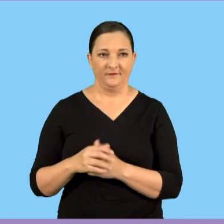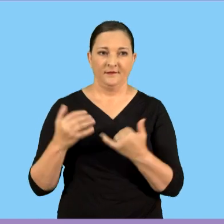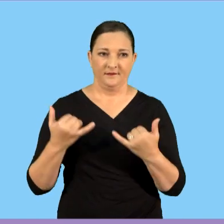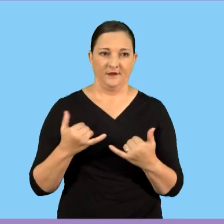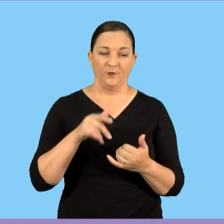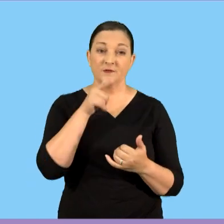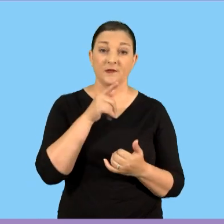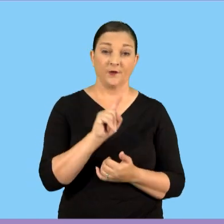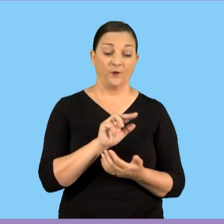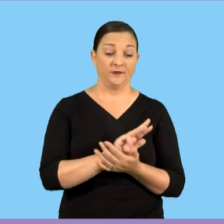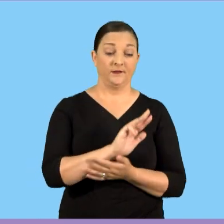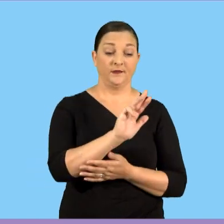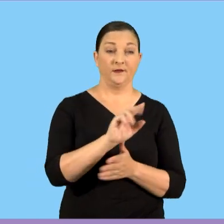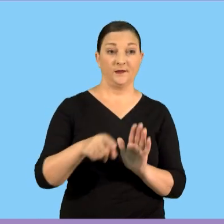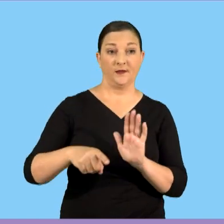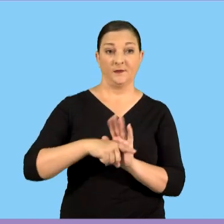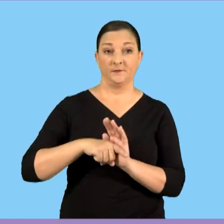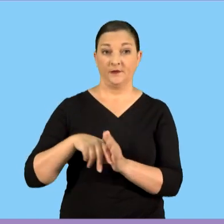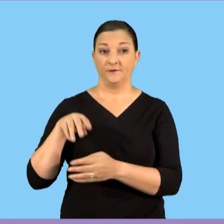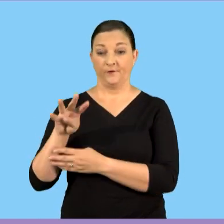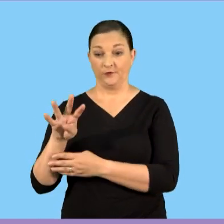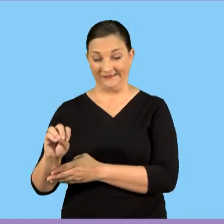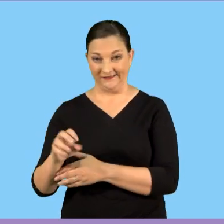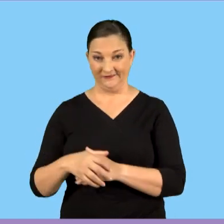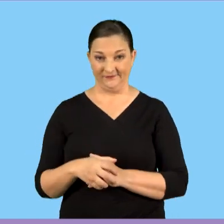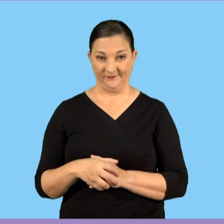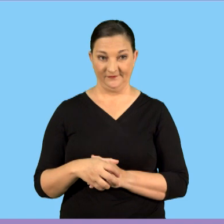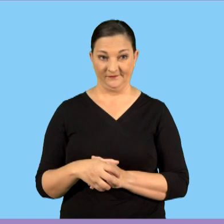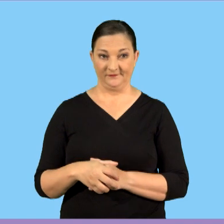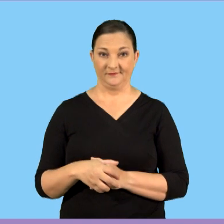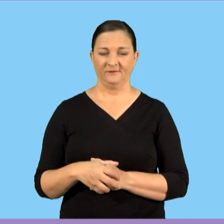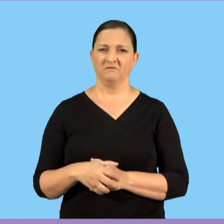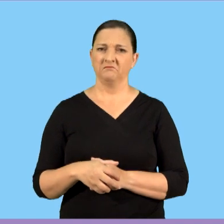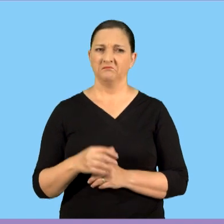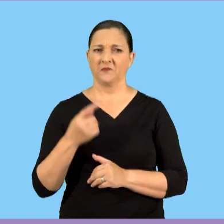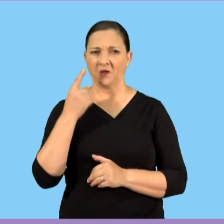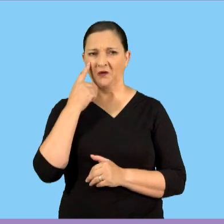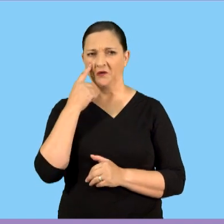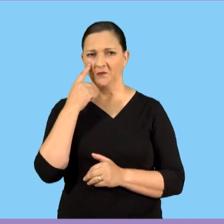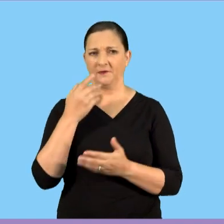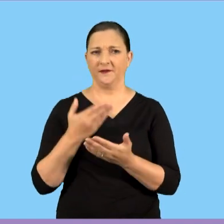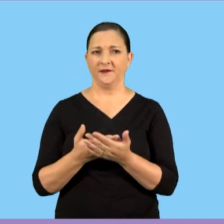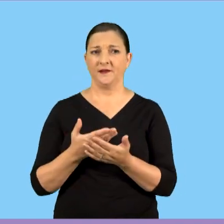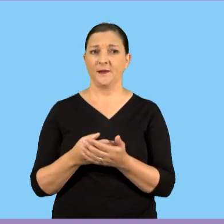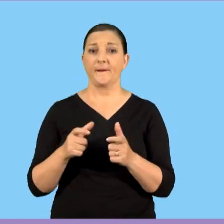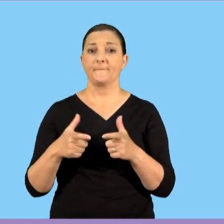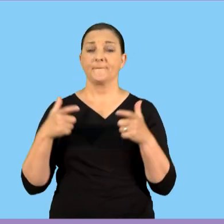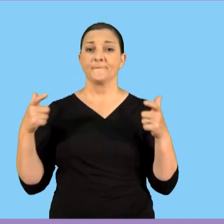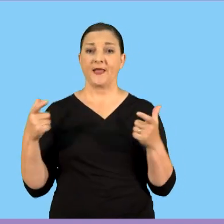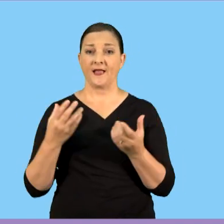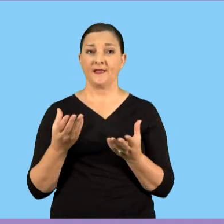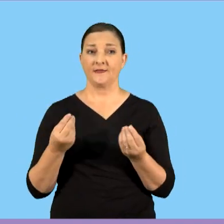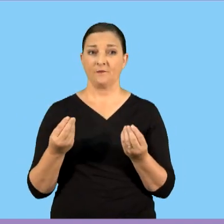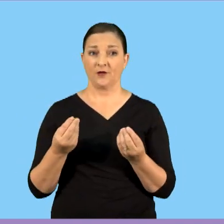And then we are going to say 19 minus 40. So can you see how we are subtracting